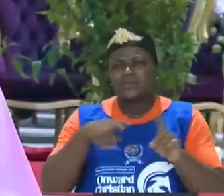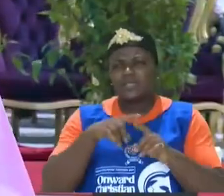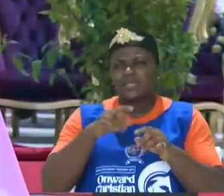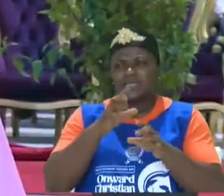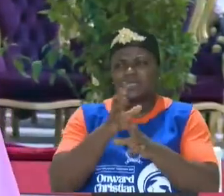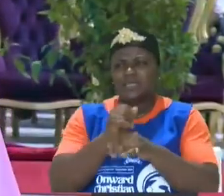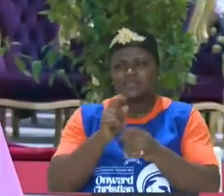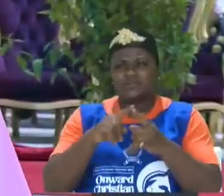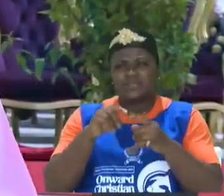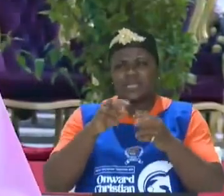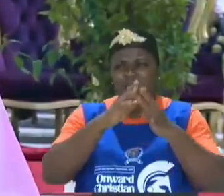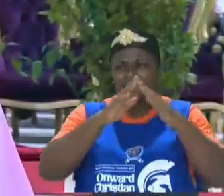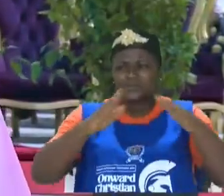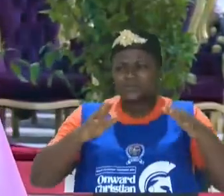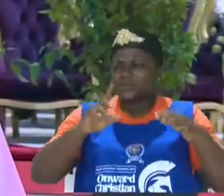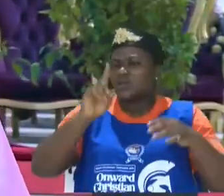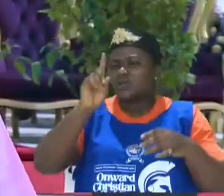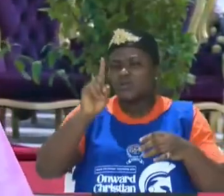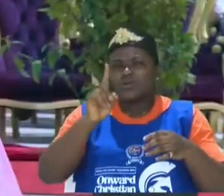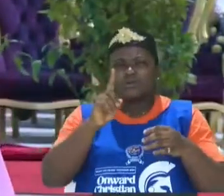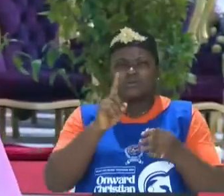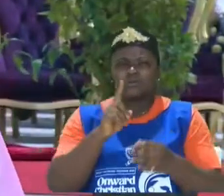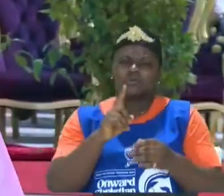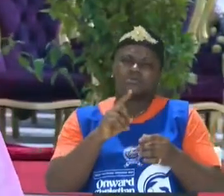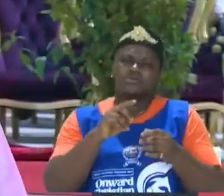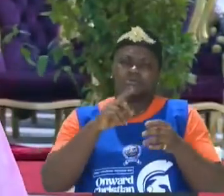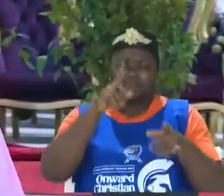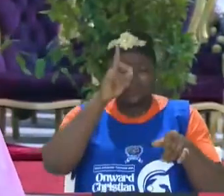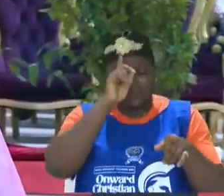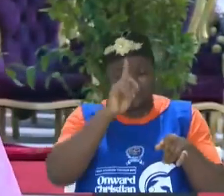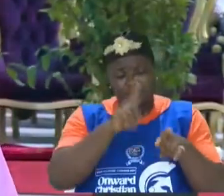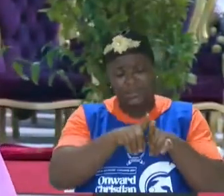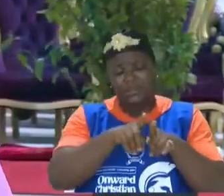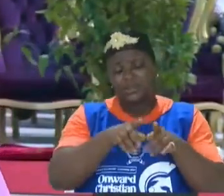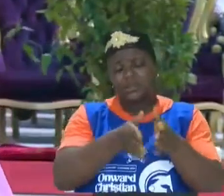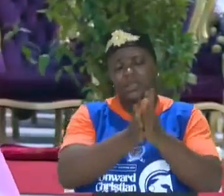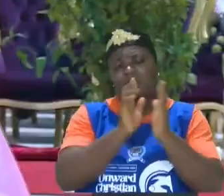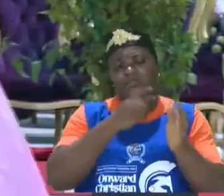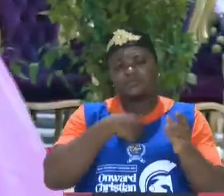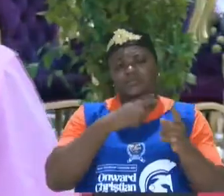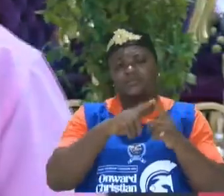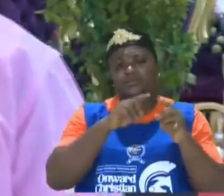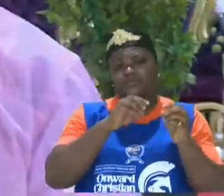and deposit 30,000, but I thank God. And I went.